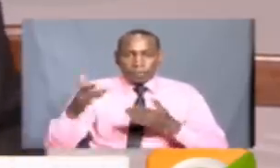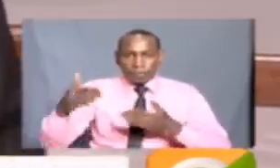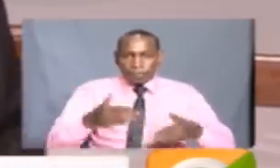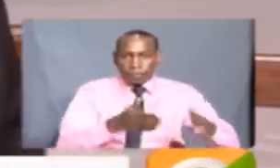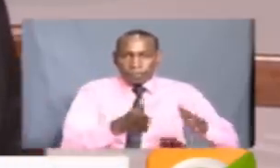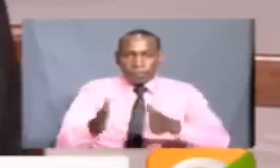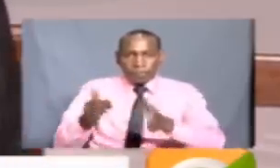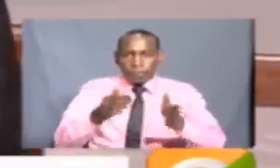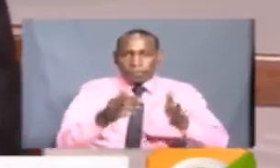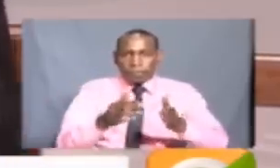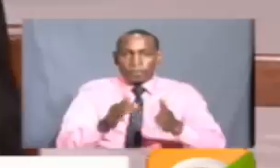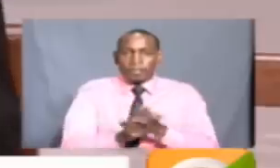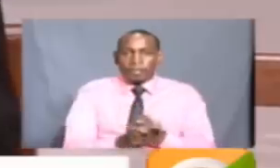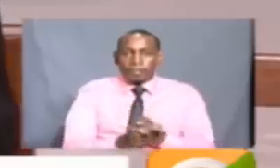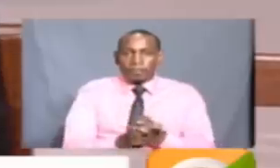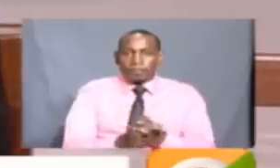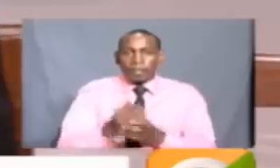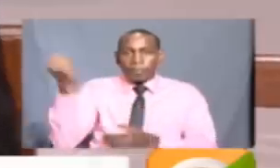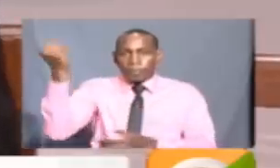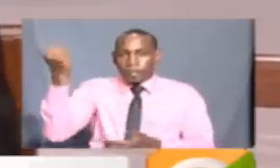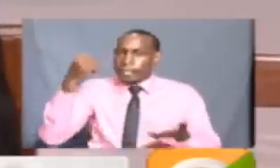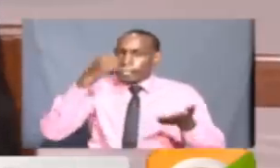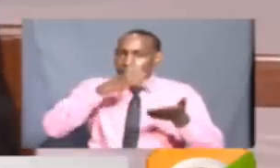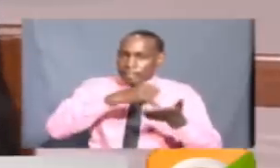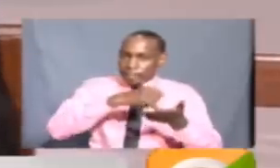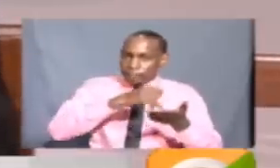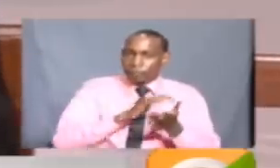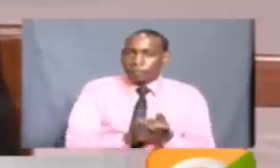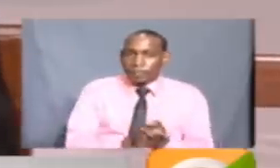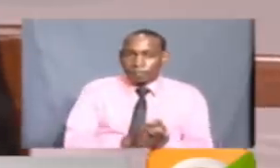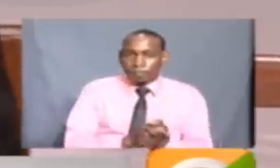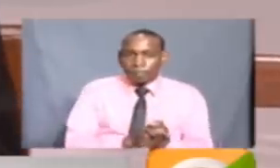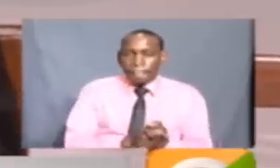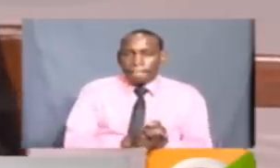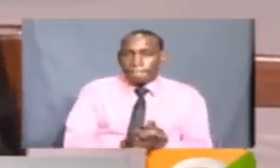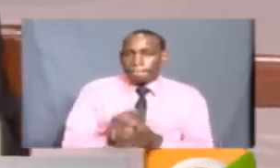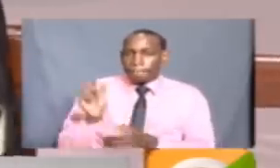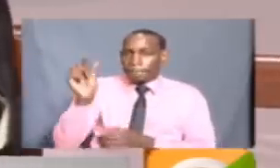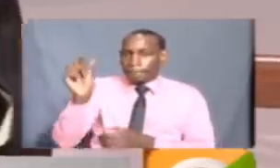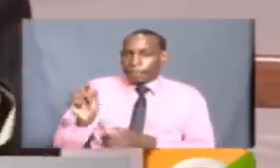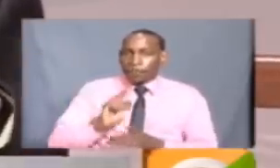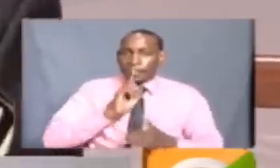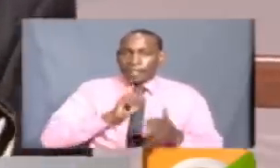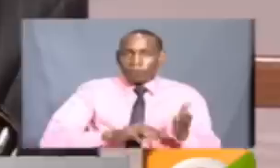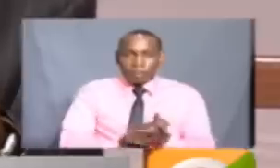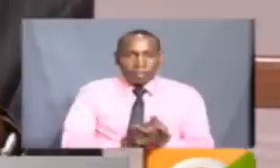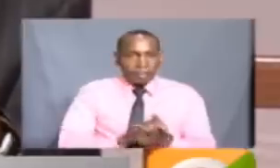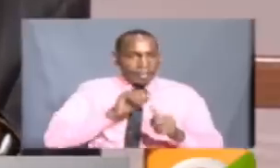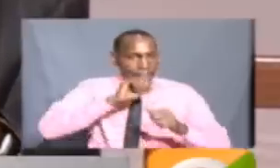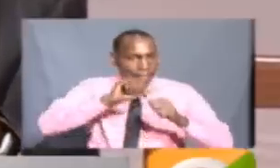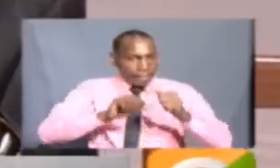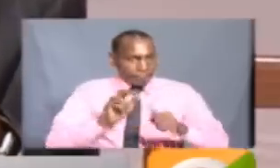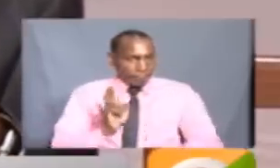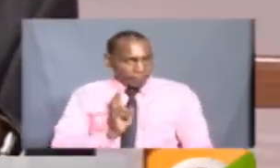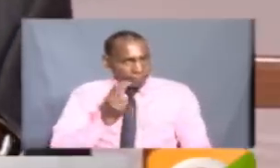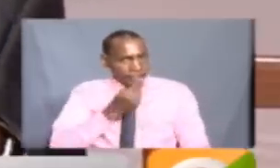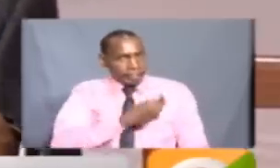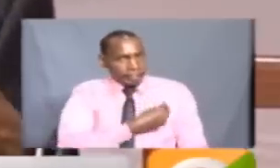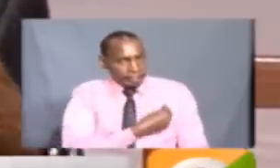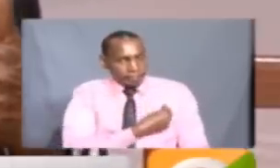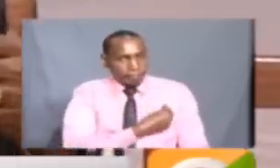about these things, they are politicized. Yeah. You find someone saying that it is about us.